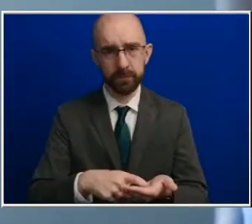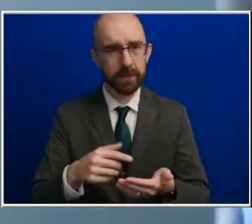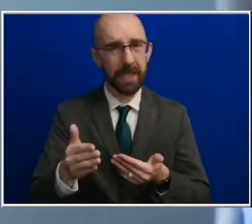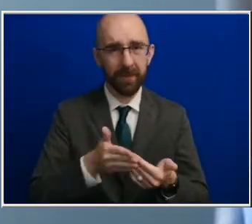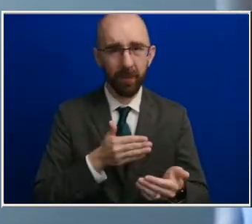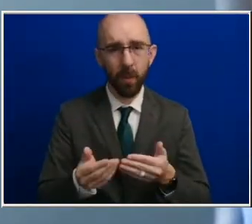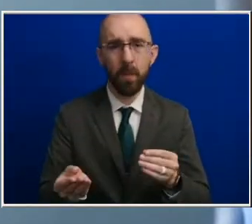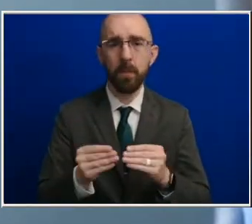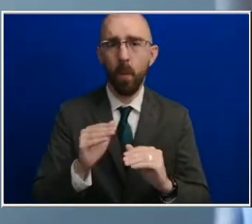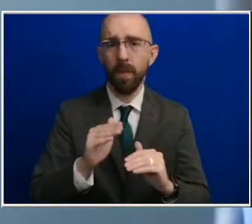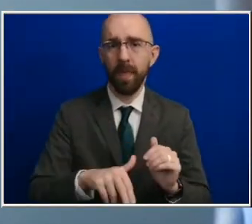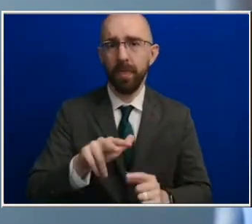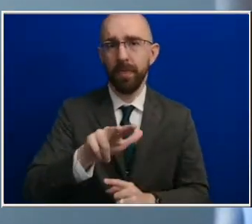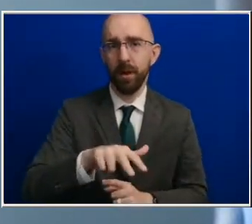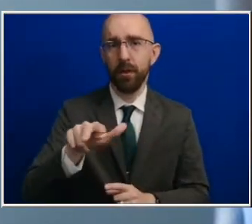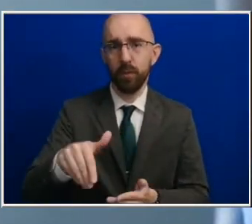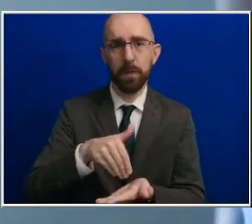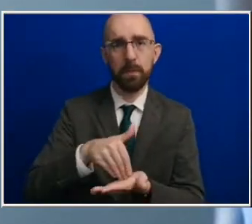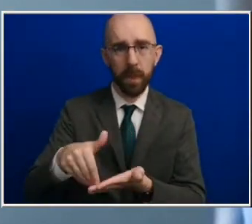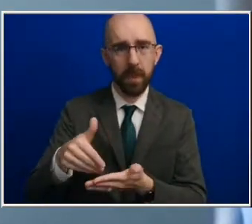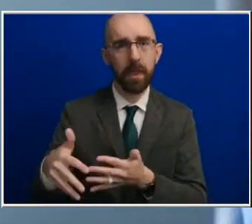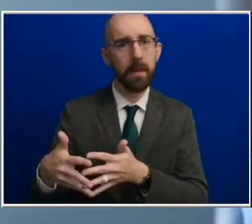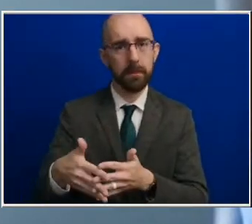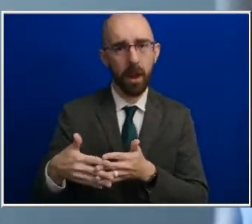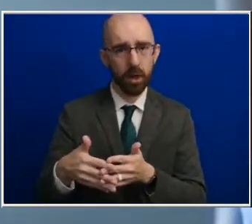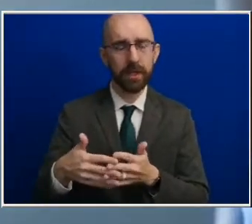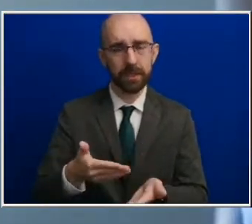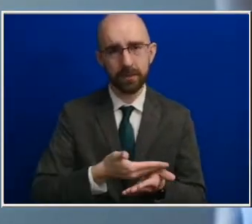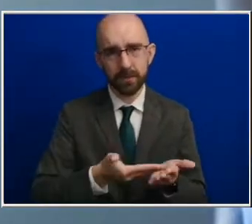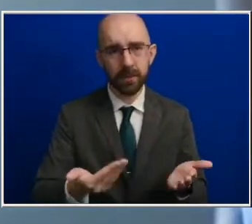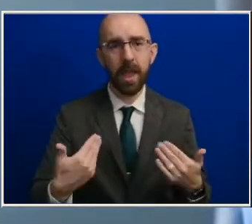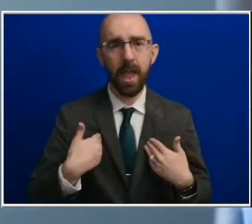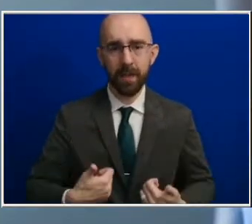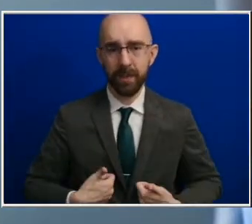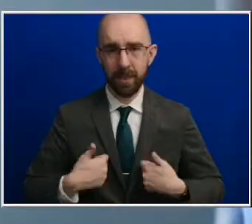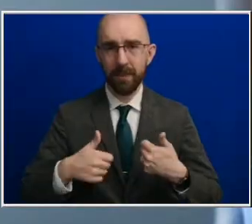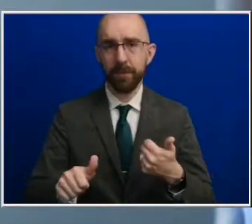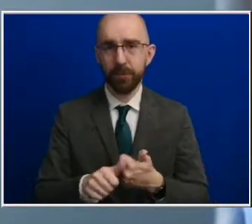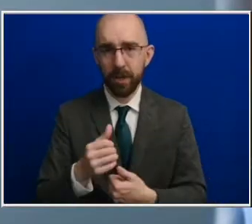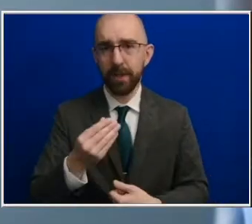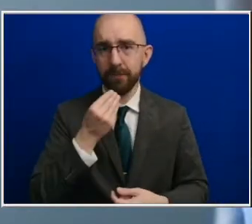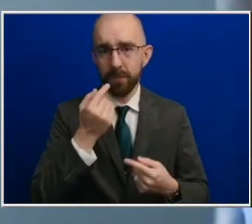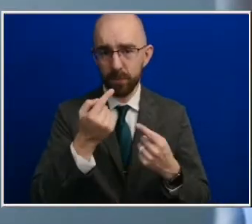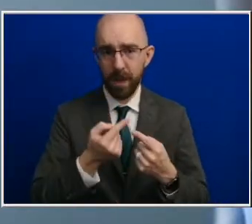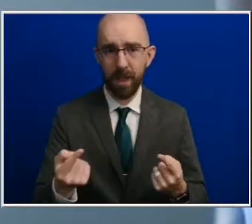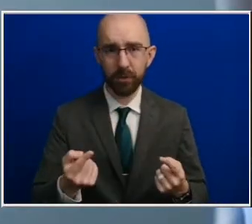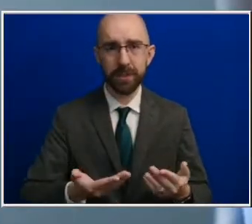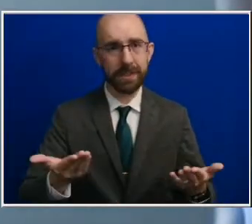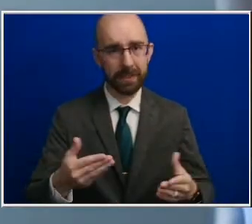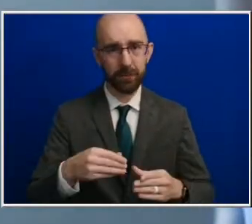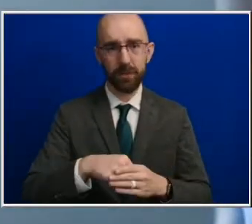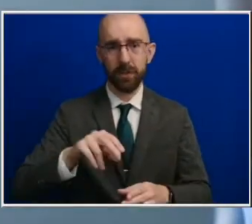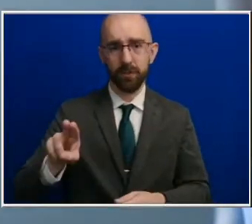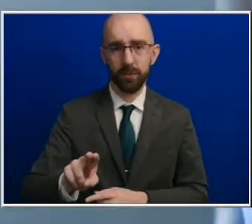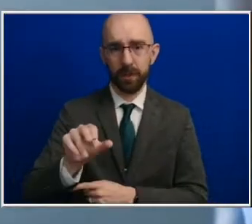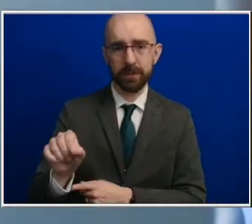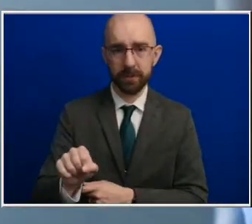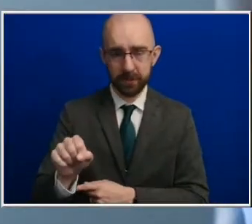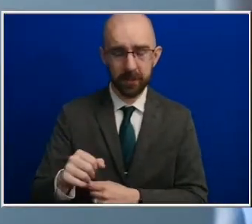than 33 million Americans have life-threatening food allergies here in the United